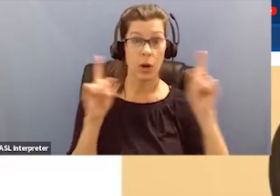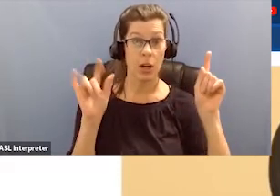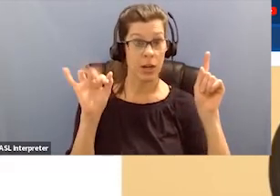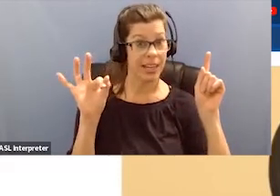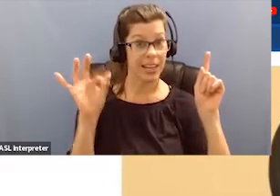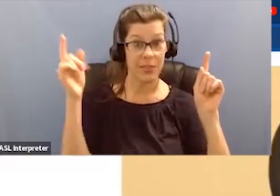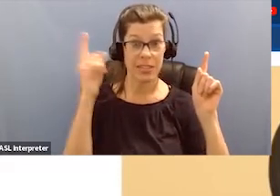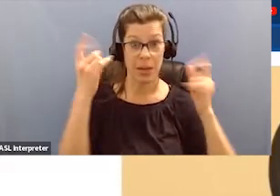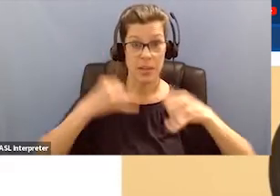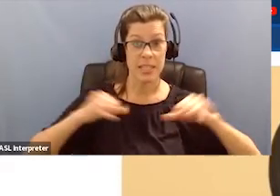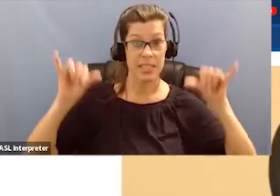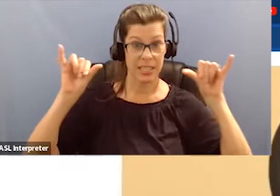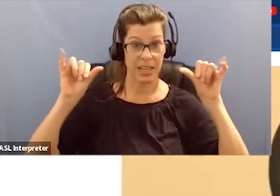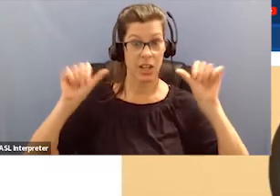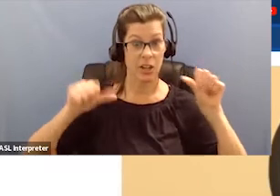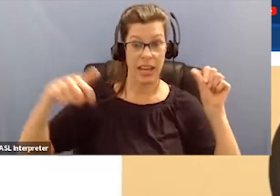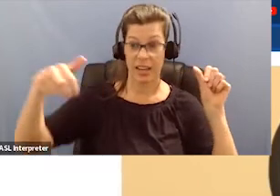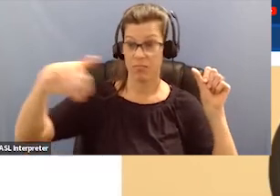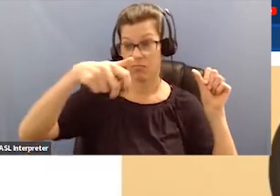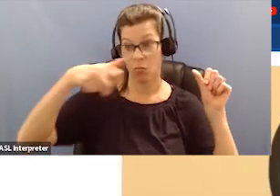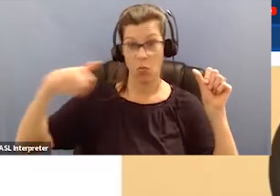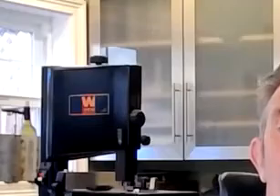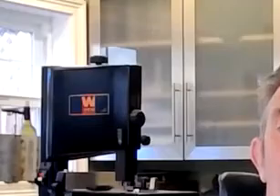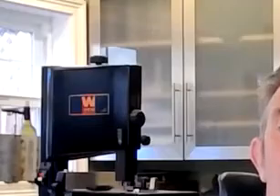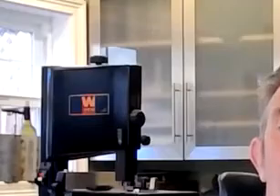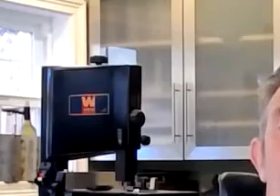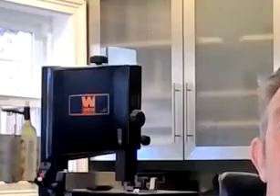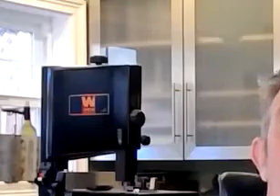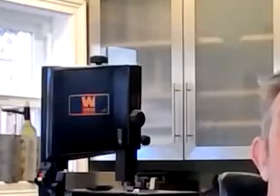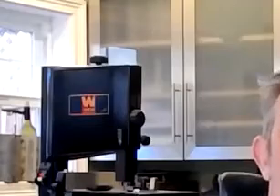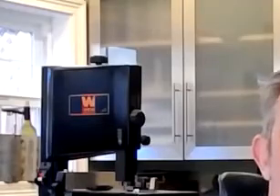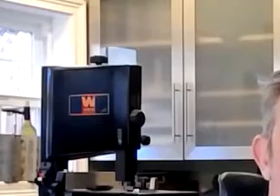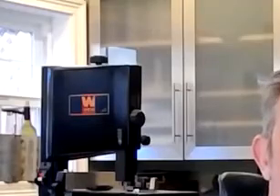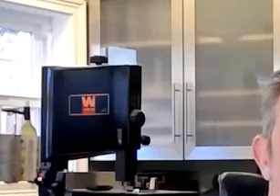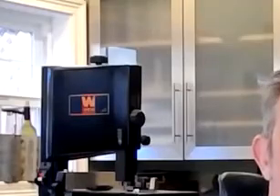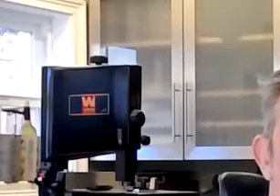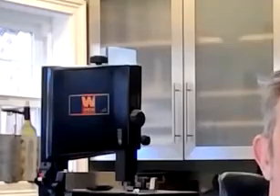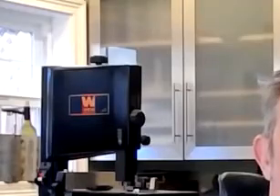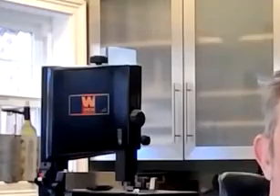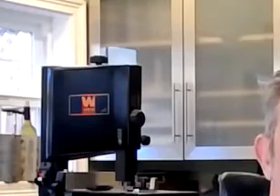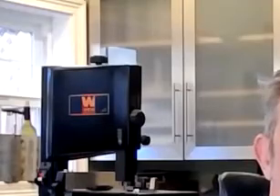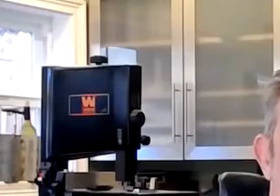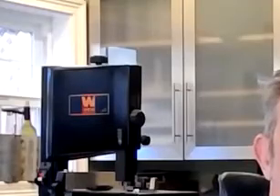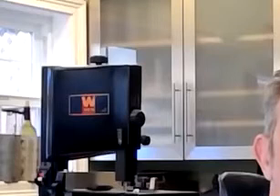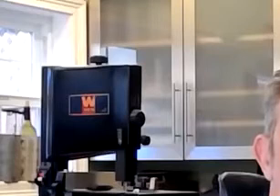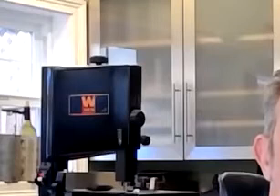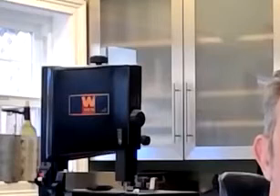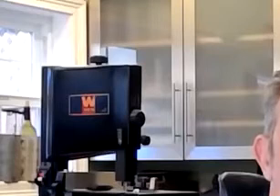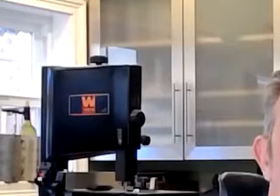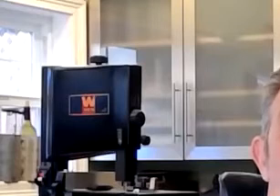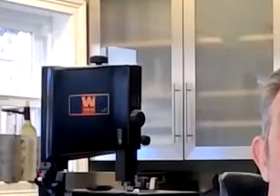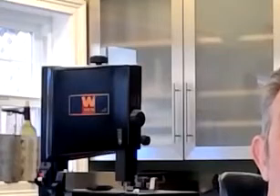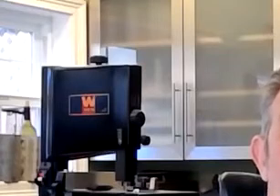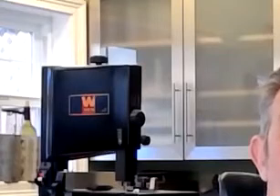is still ambulatory. It works really well with a walker, because what you can do is instead of standing, can, so